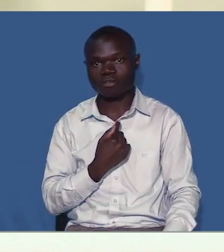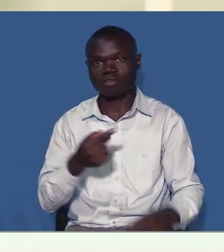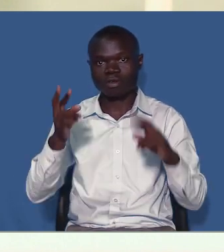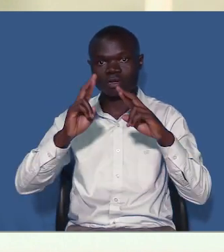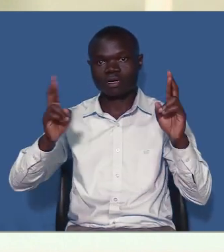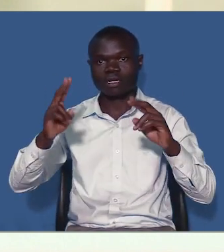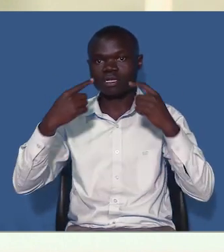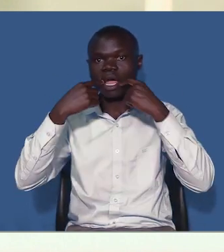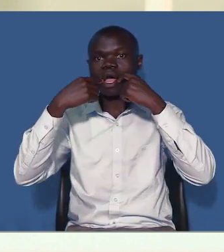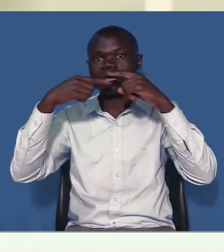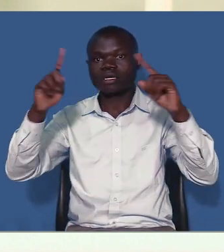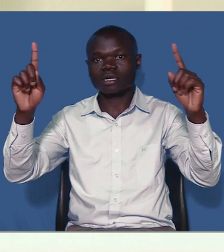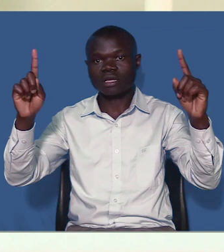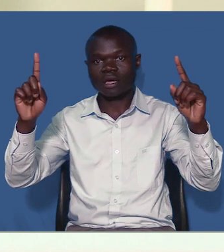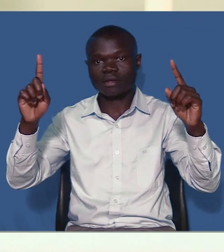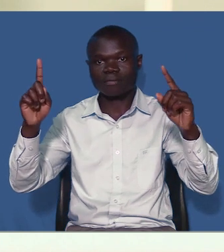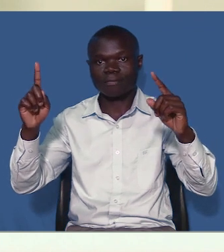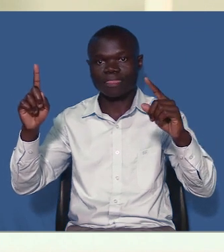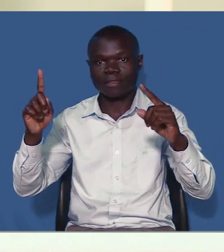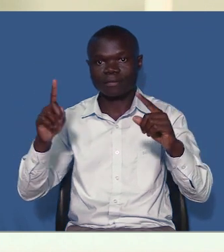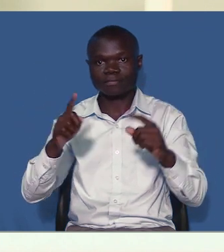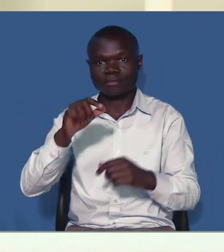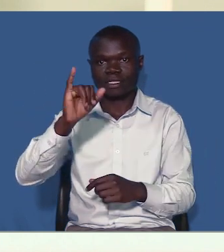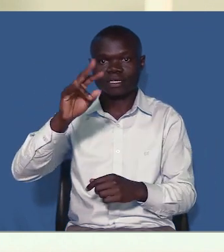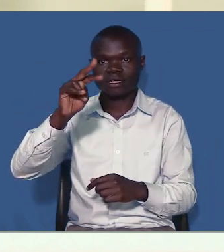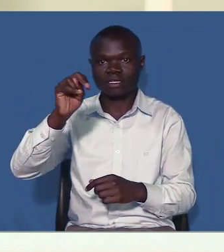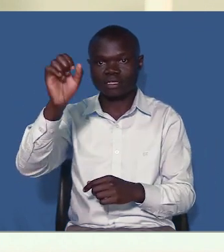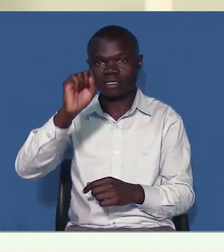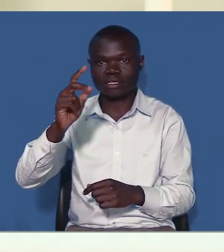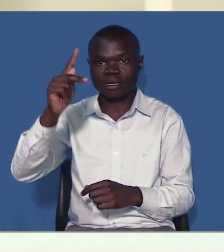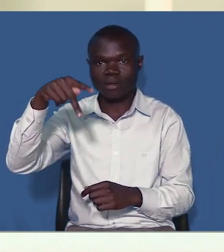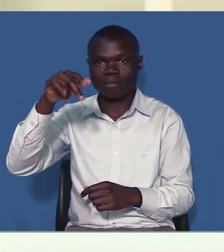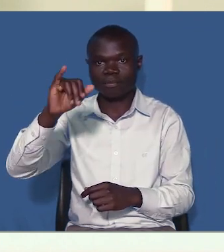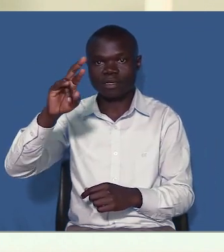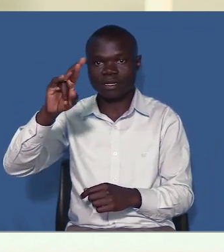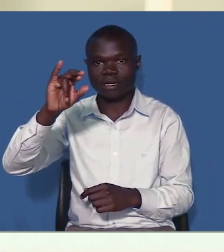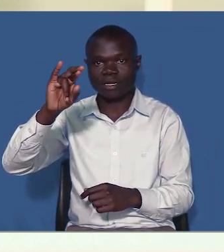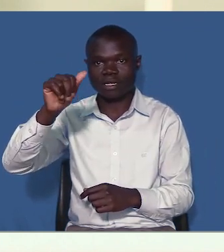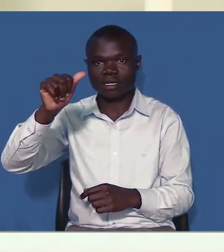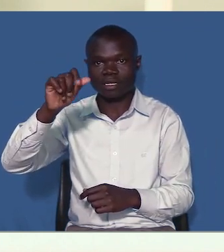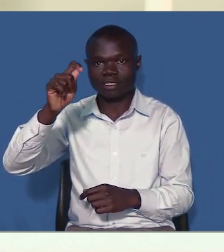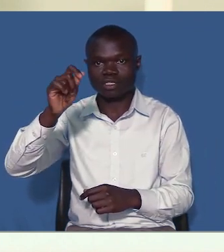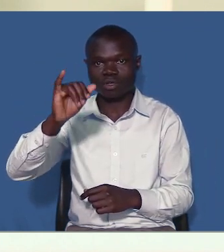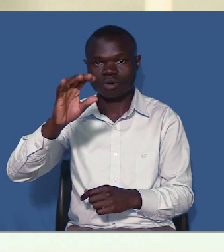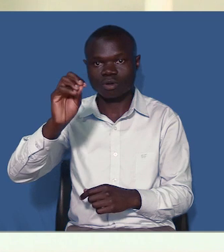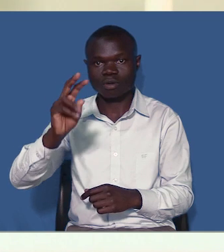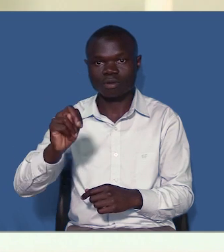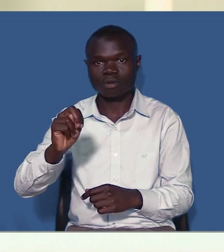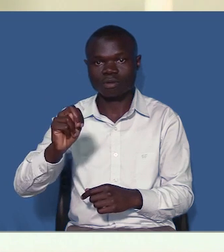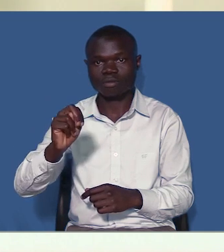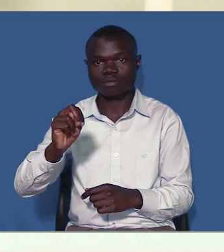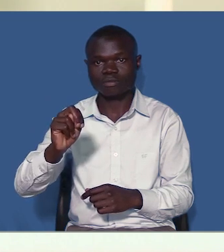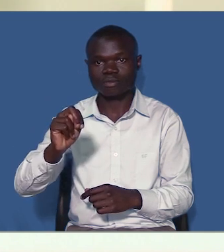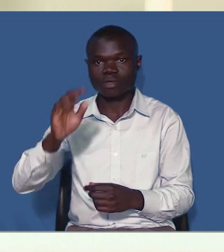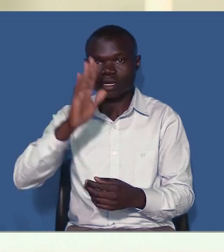declared inspiration from the Almighty God as the source of all her hymns.